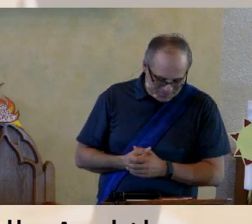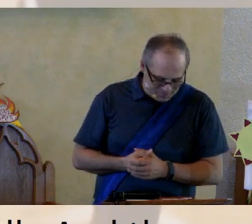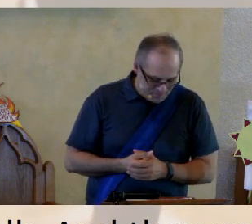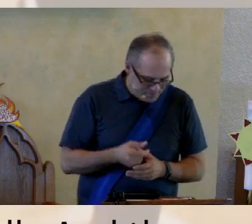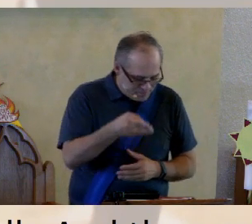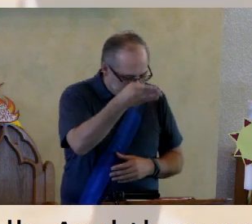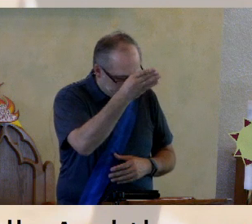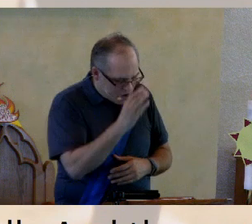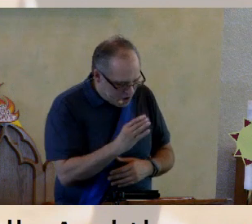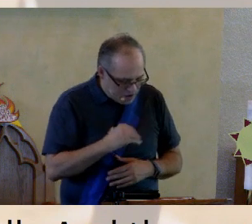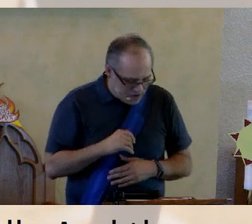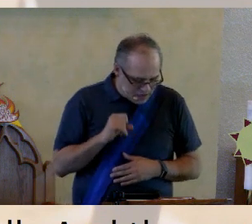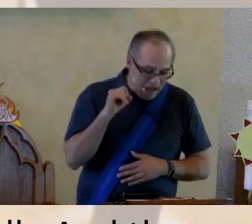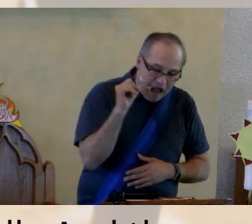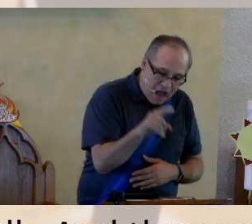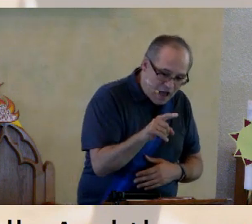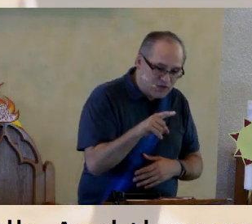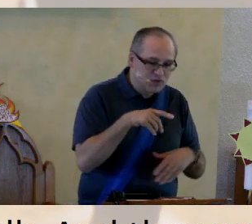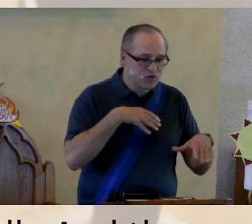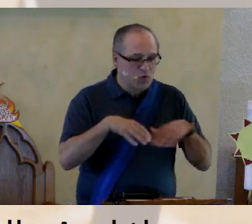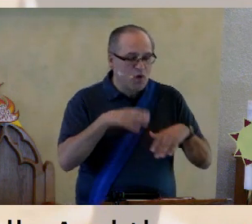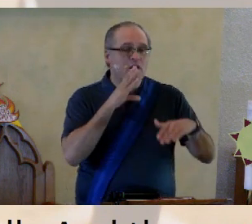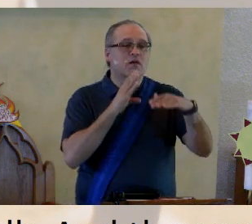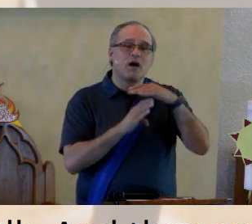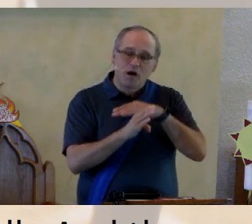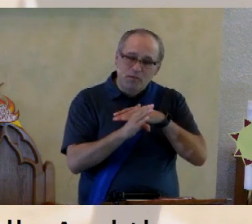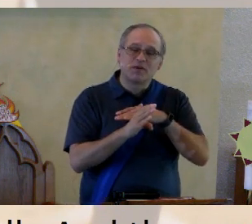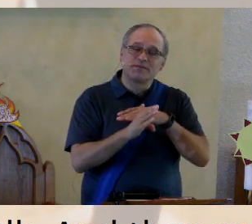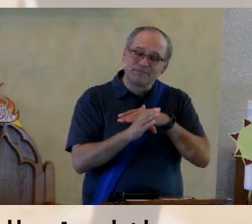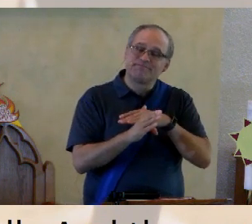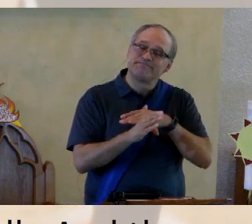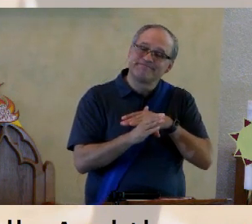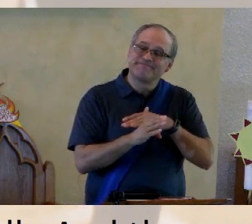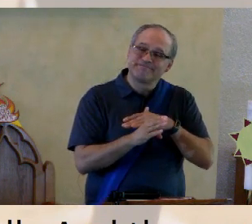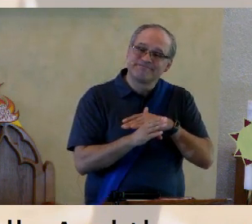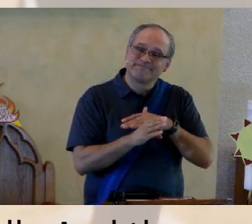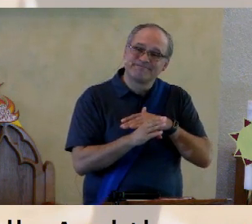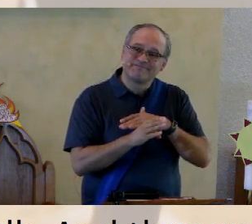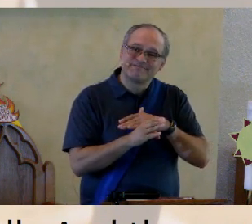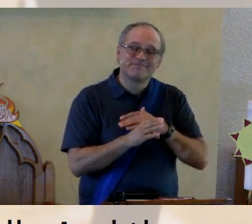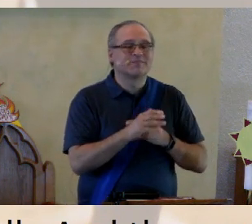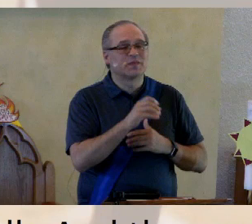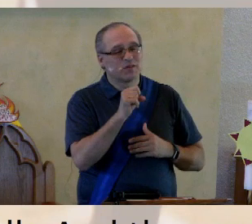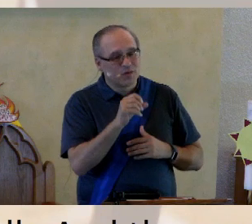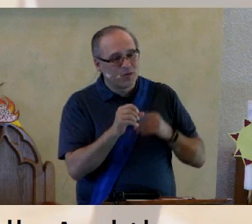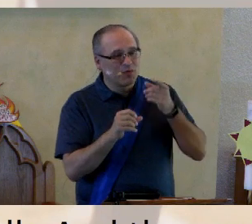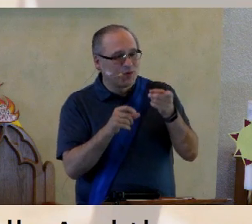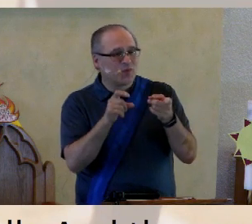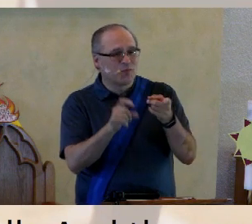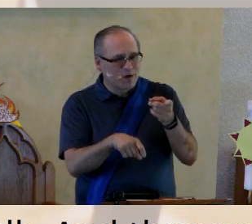God has asked you to walk humbly, and so you must